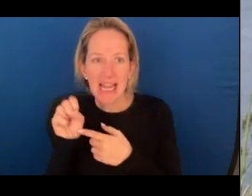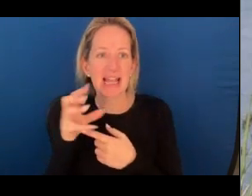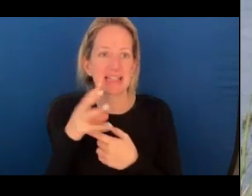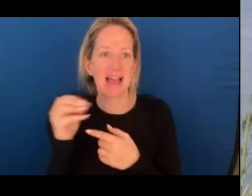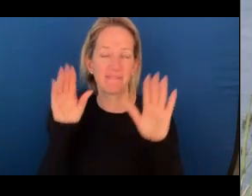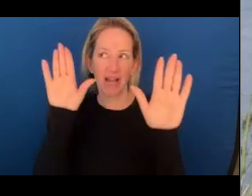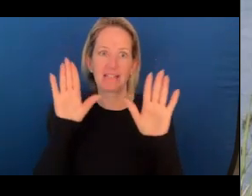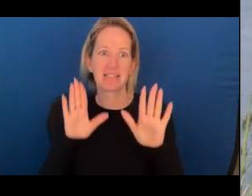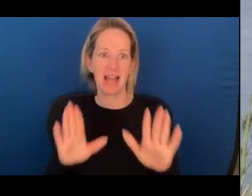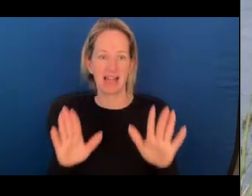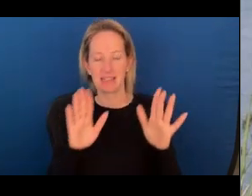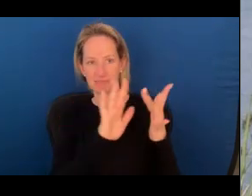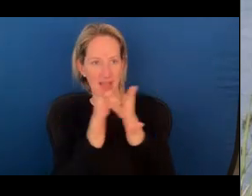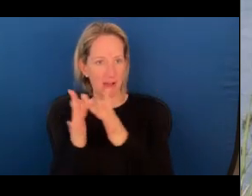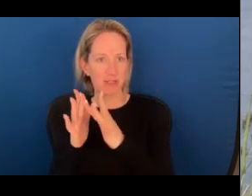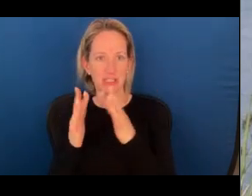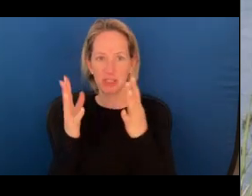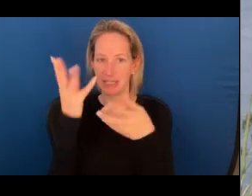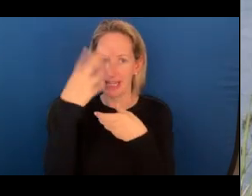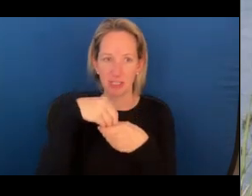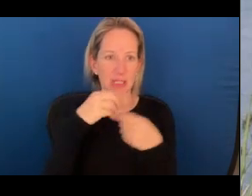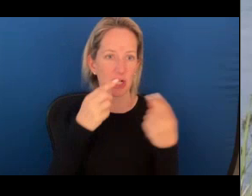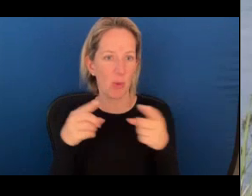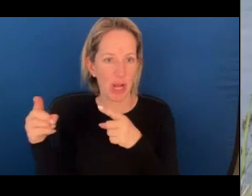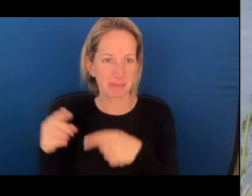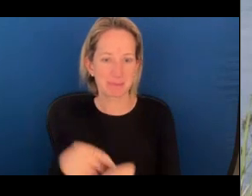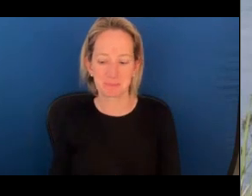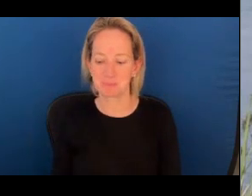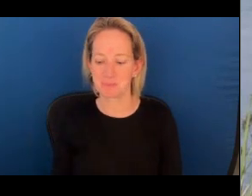fantastic outreach and engagement that's been going on. Next slide.